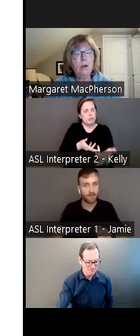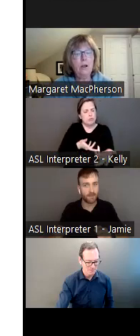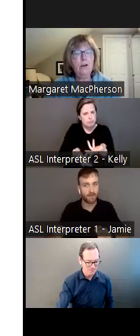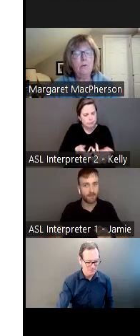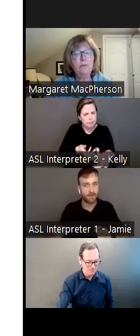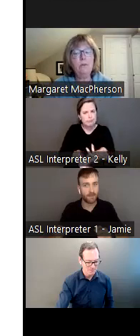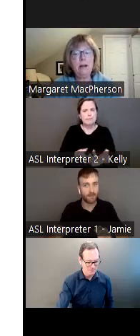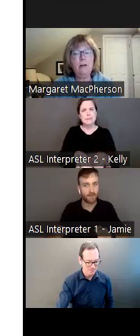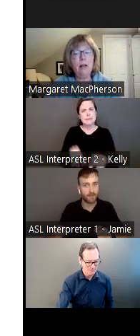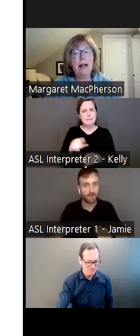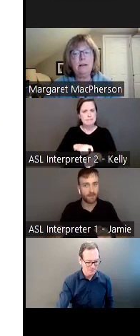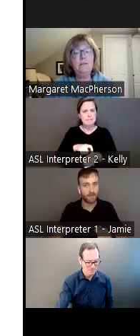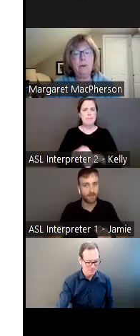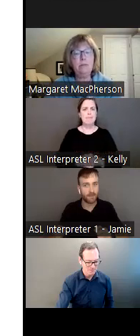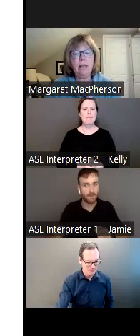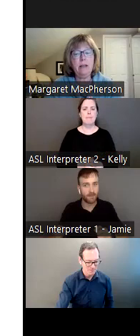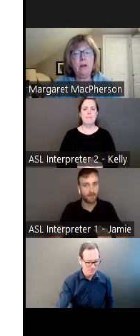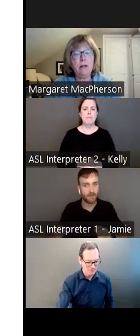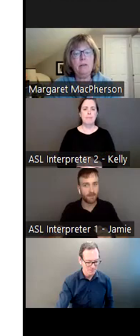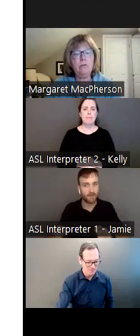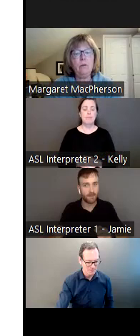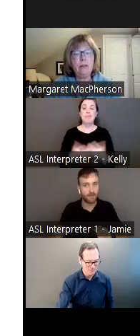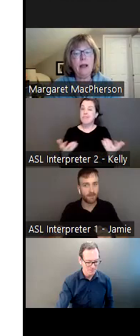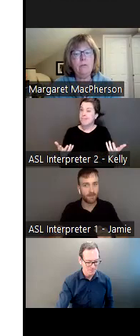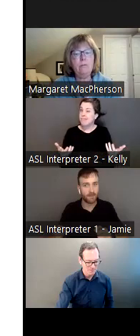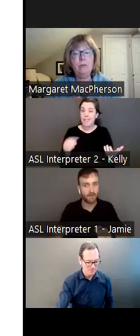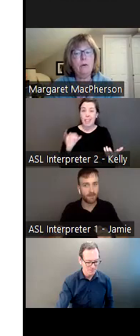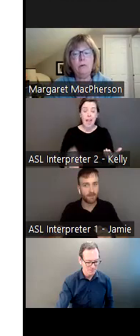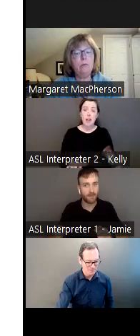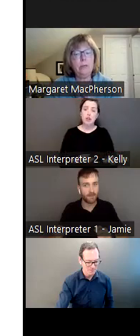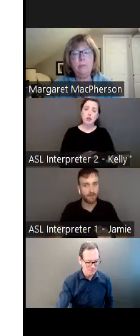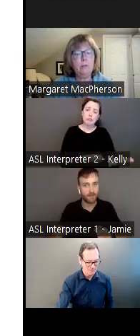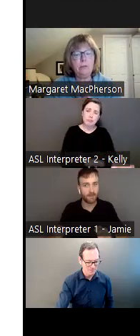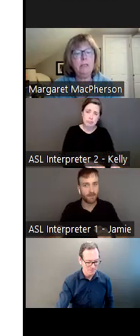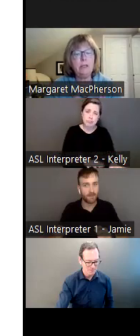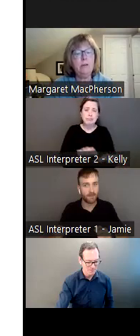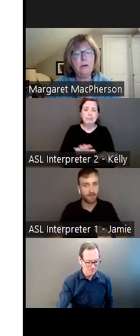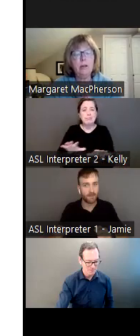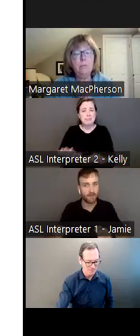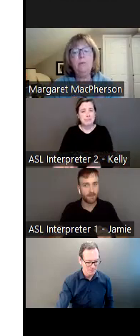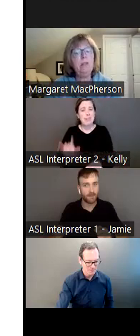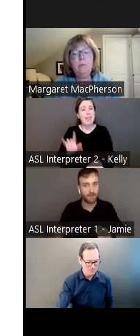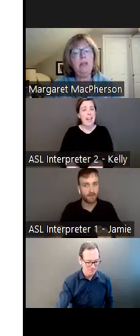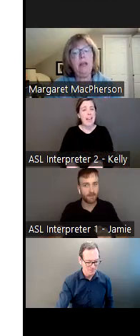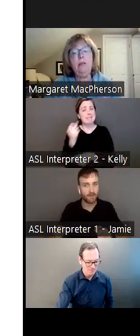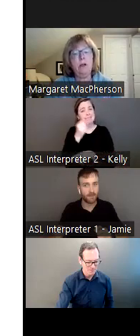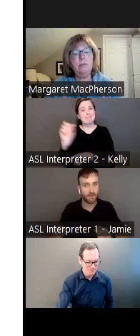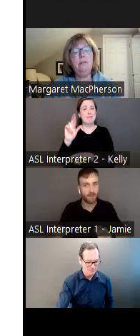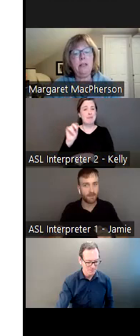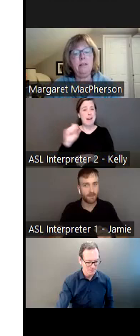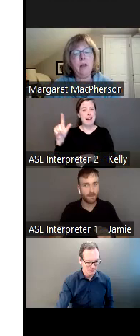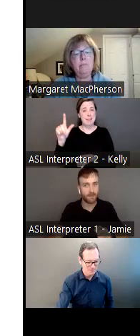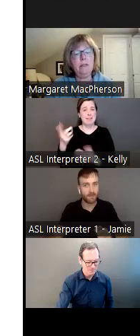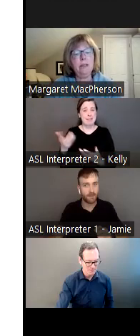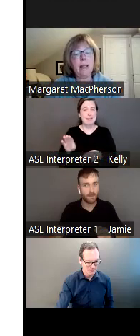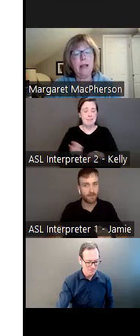So, the radical act is about taking time and slowing down with older people in particular, but really with anyone, to